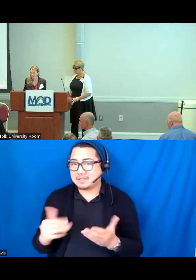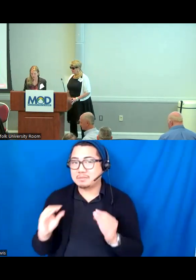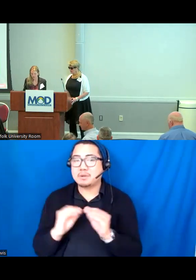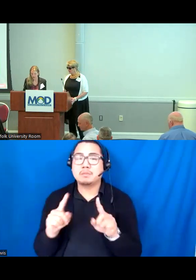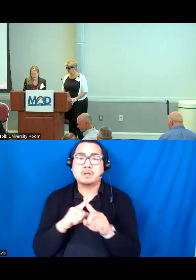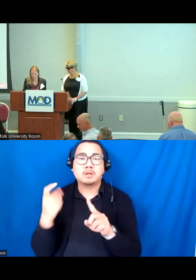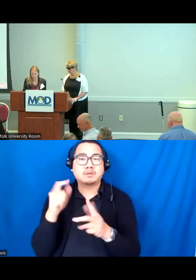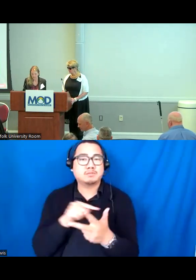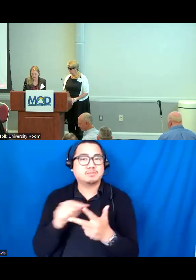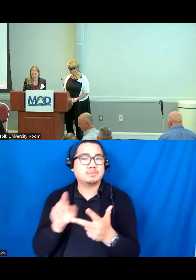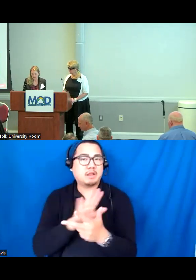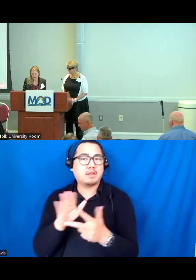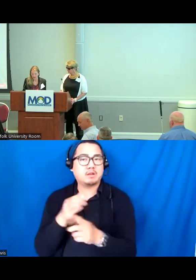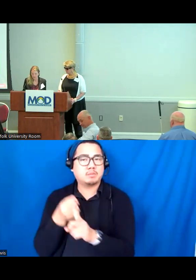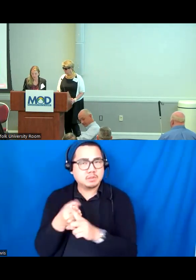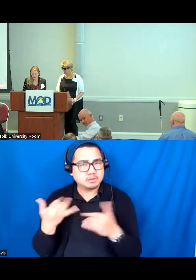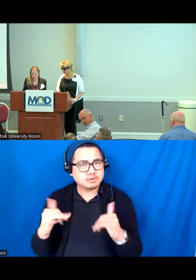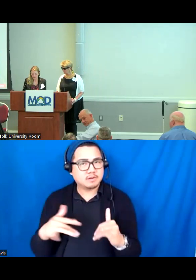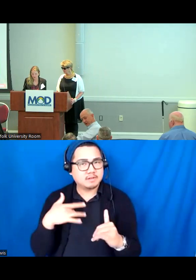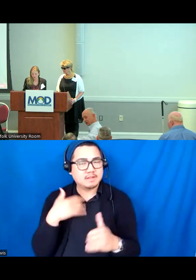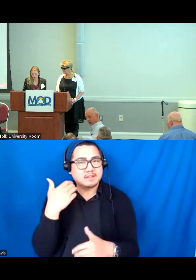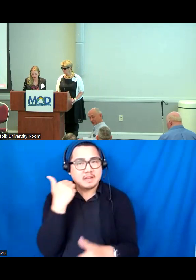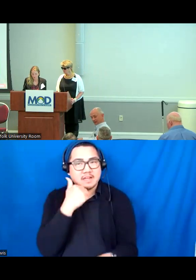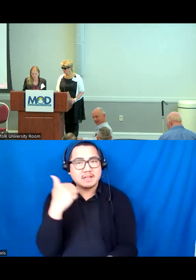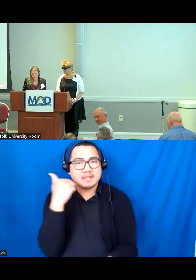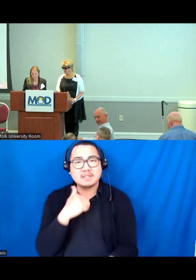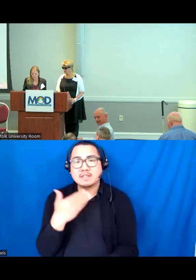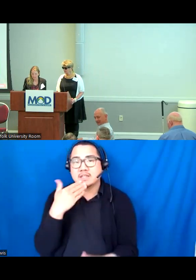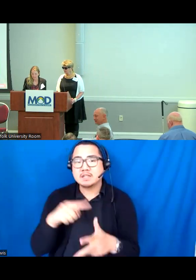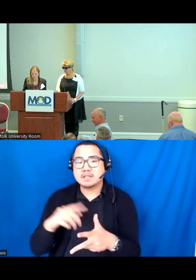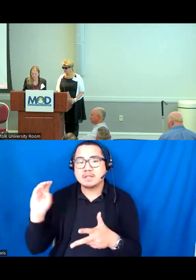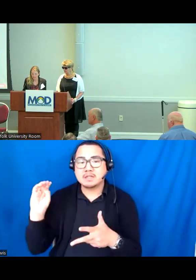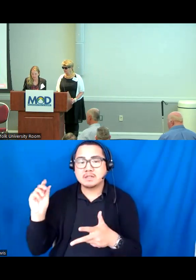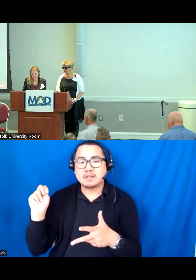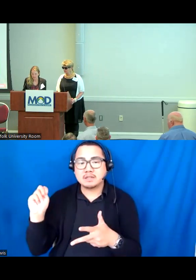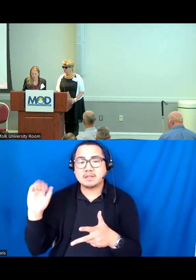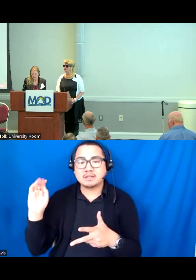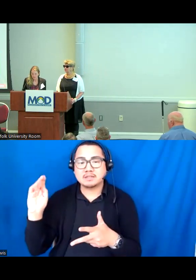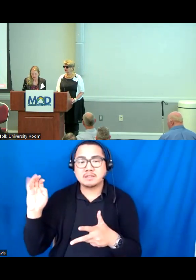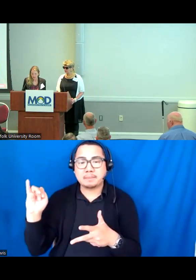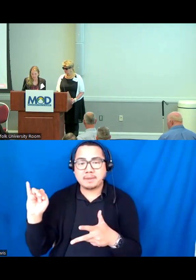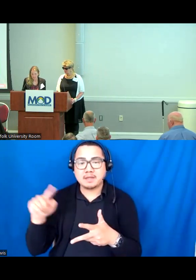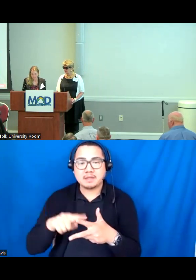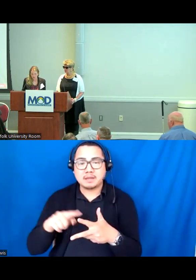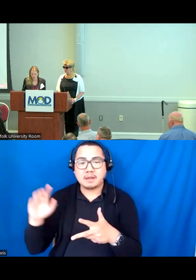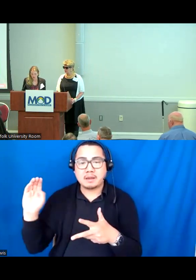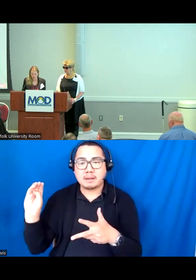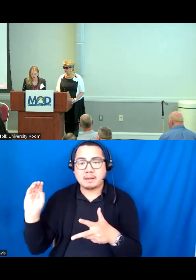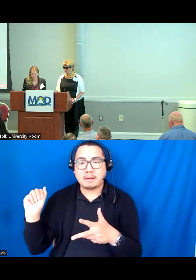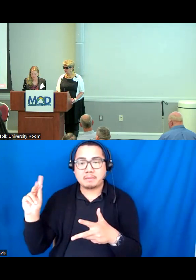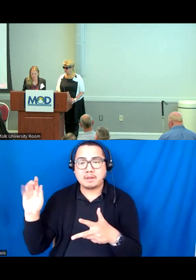is still felt every day. So thank you to Maureen Cansemi, Madeline